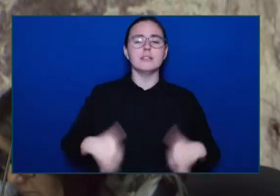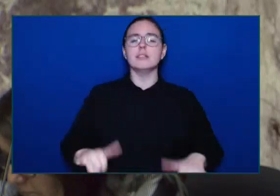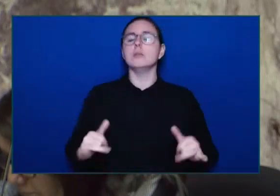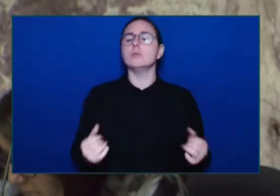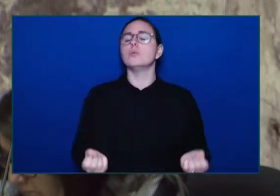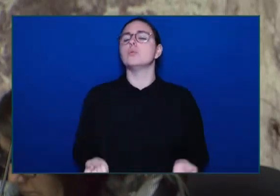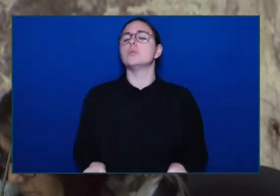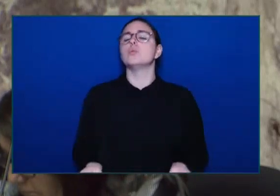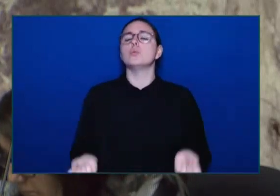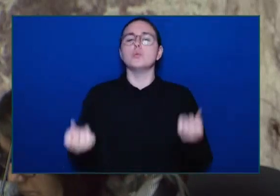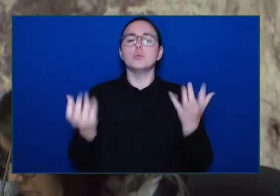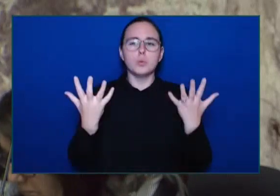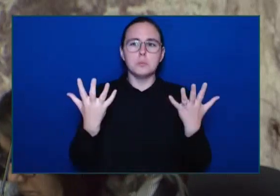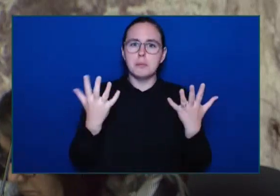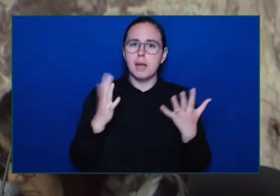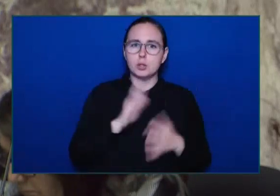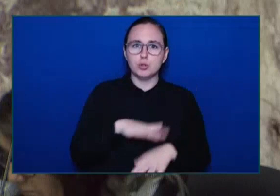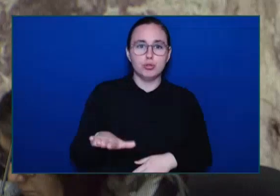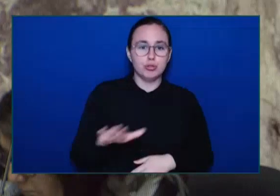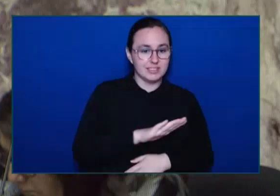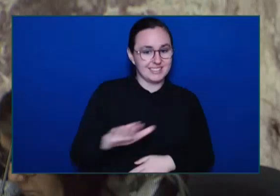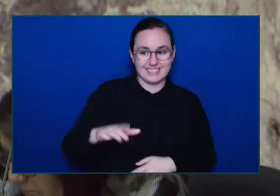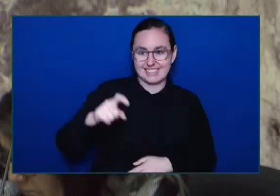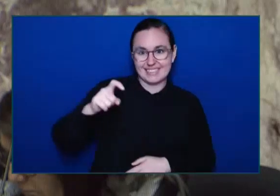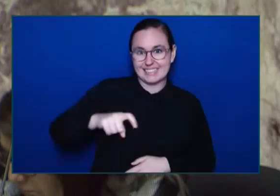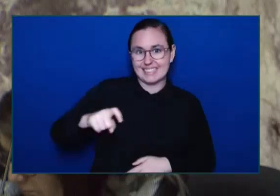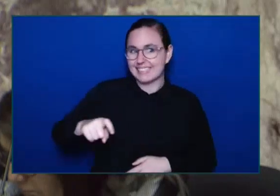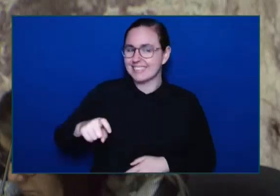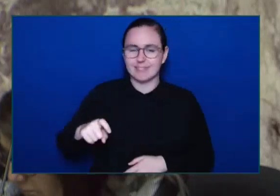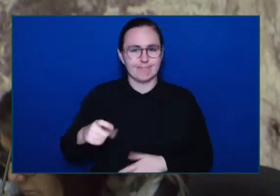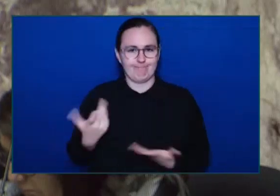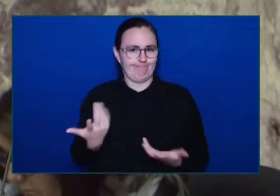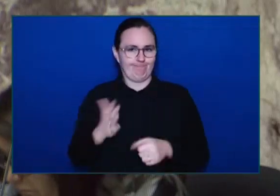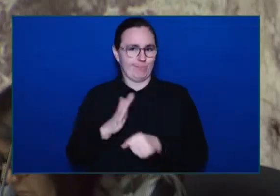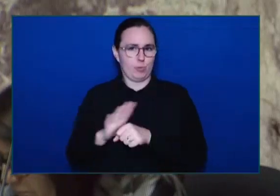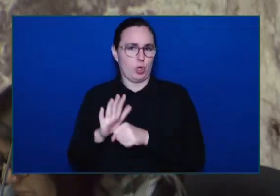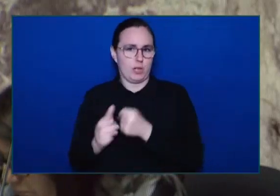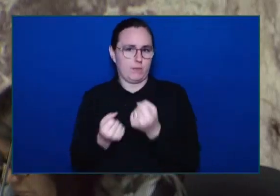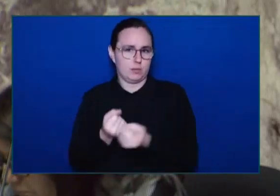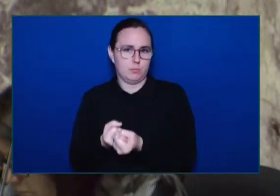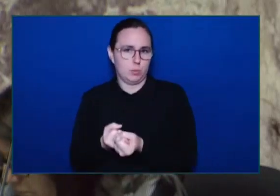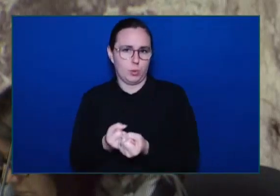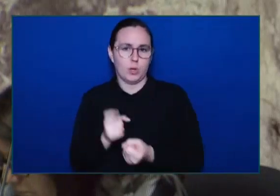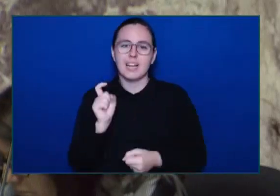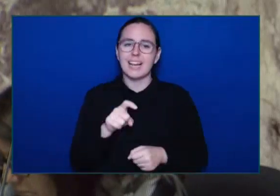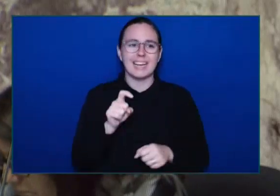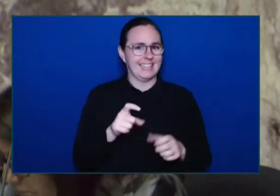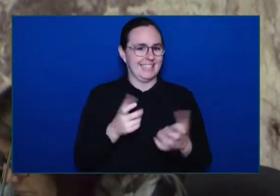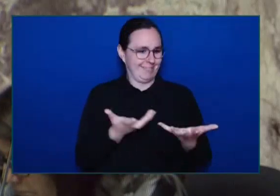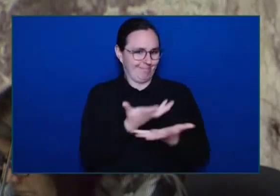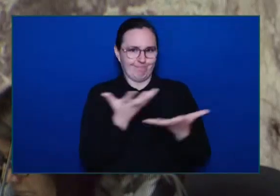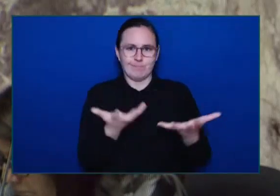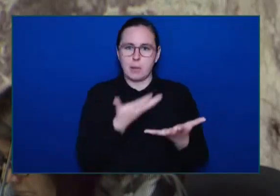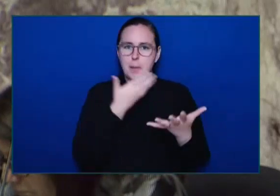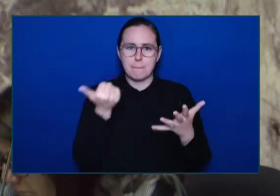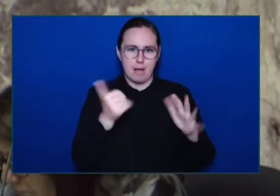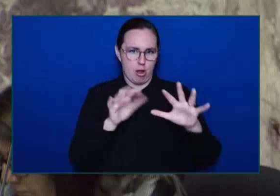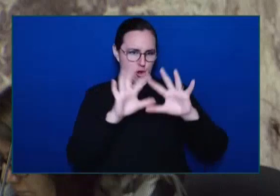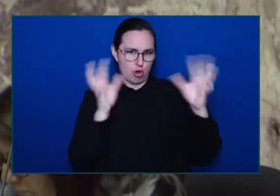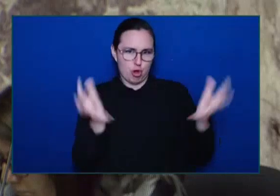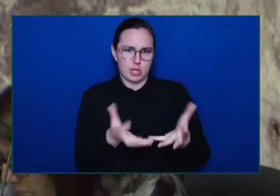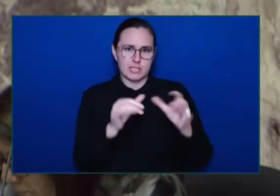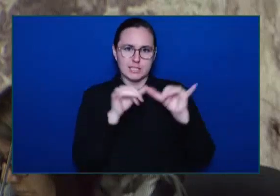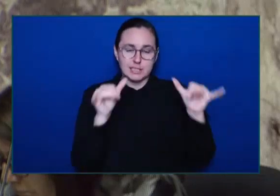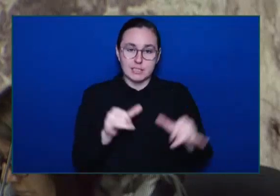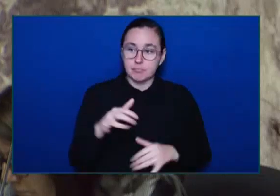a better system that will be informed by people with experience and knowledge, and will also be informed by the